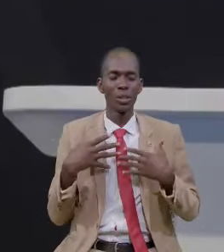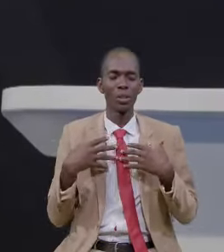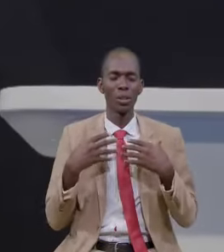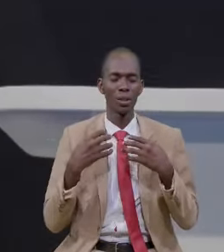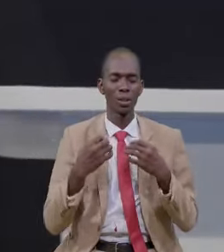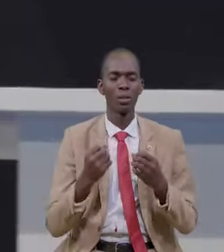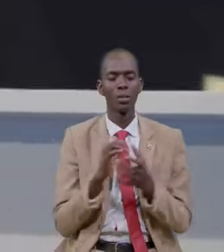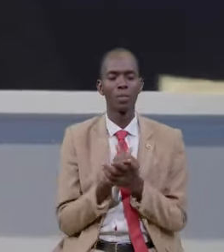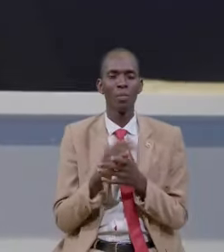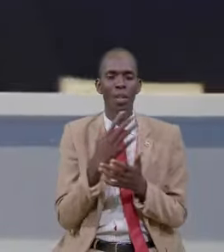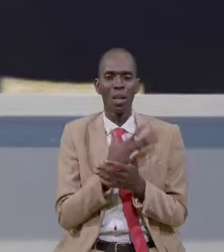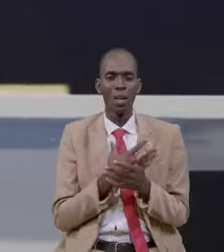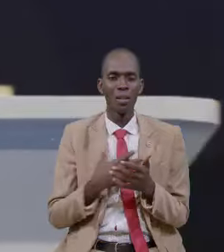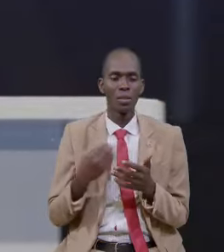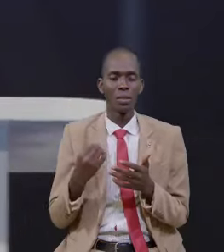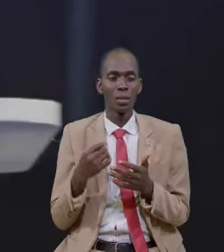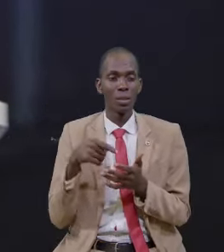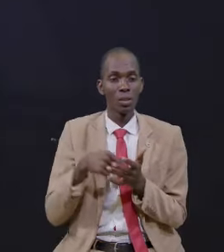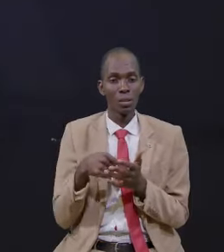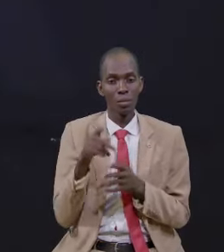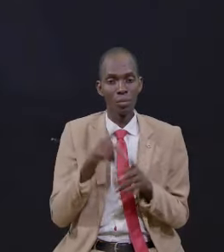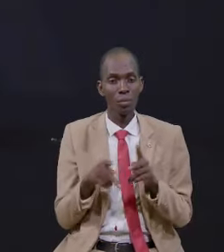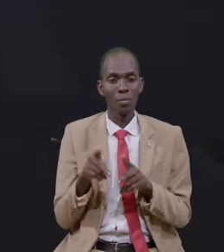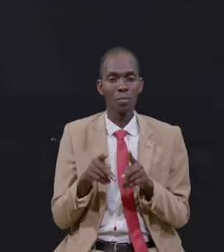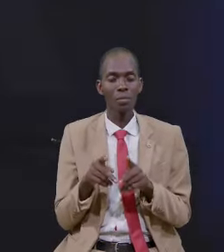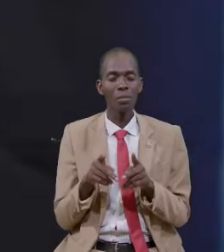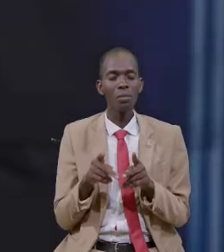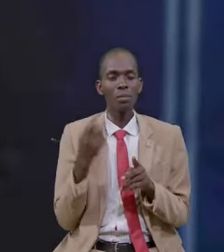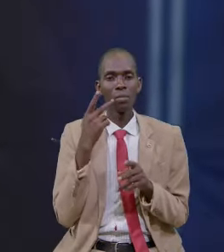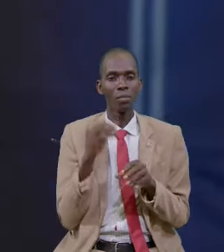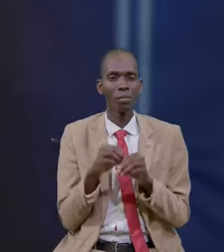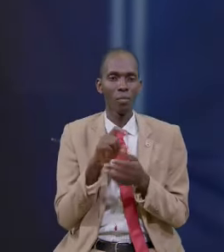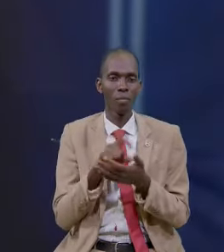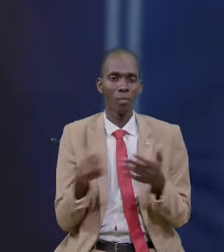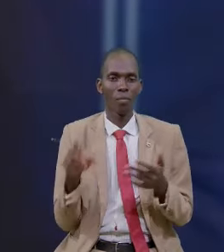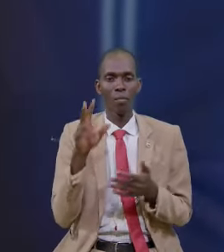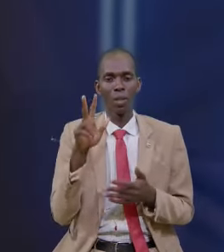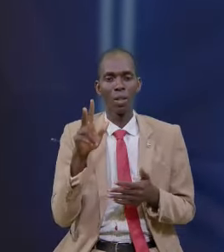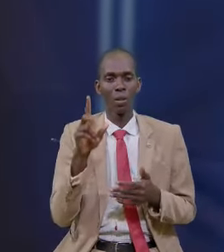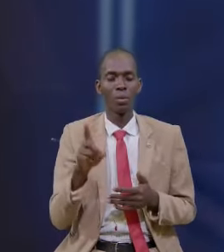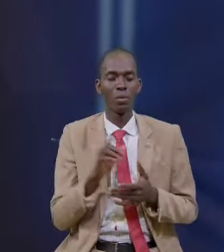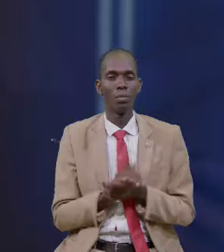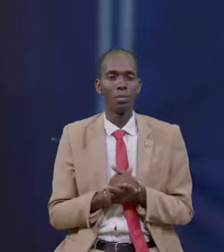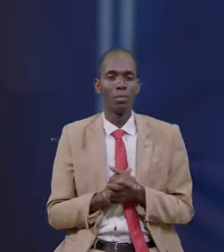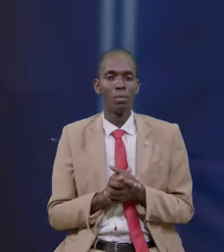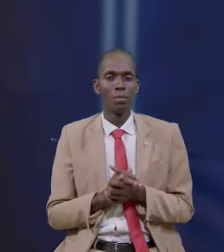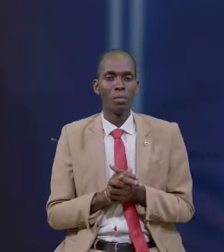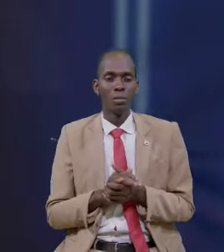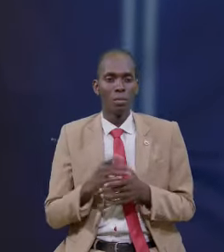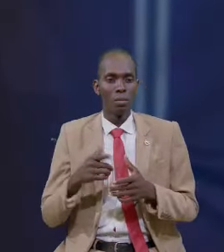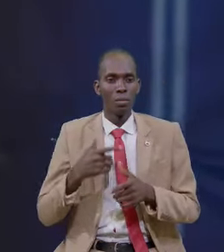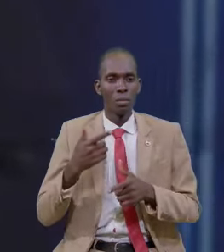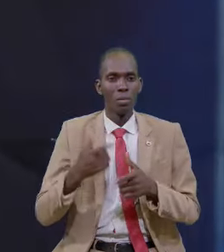these words, many believed on him. Look at verse 31. In verse 31, then said